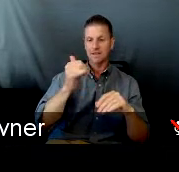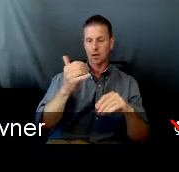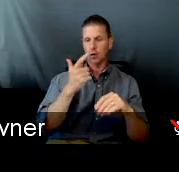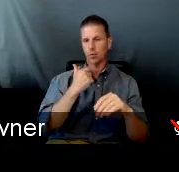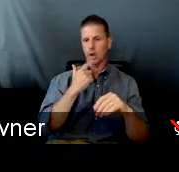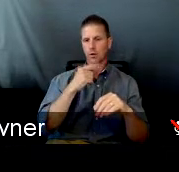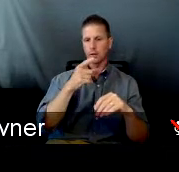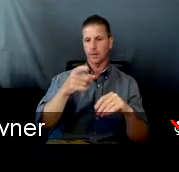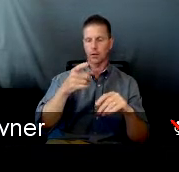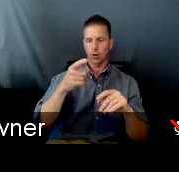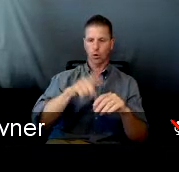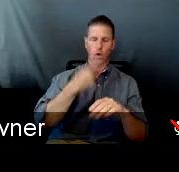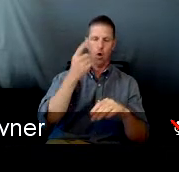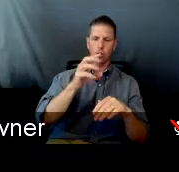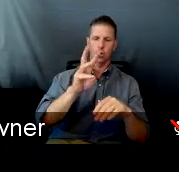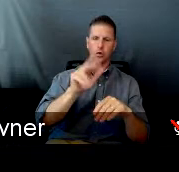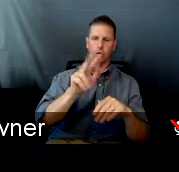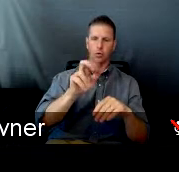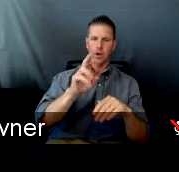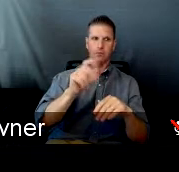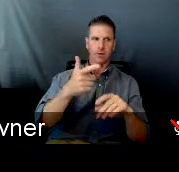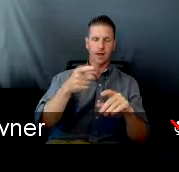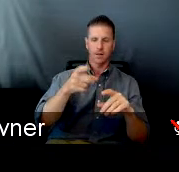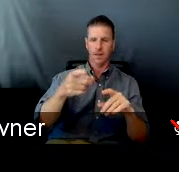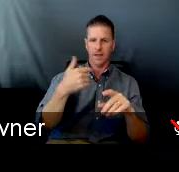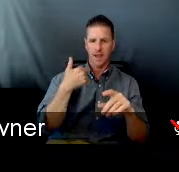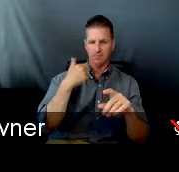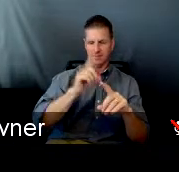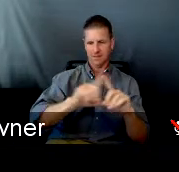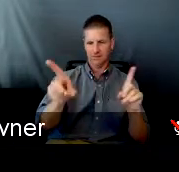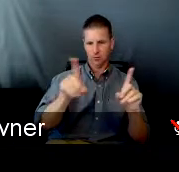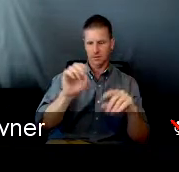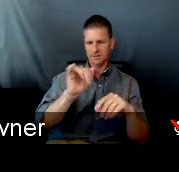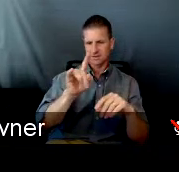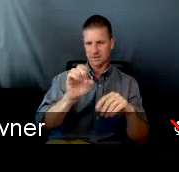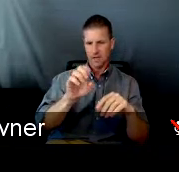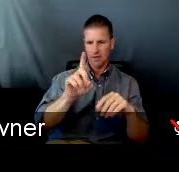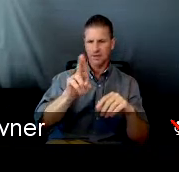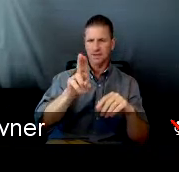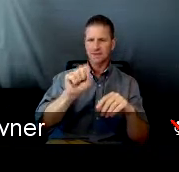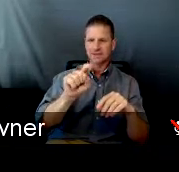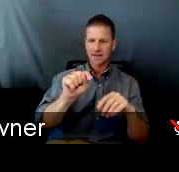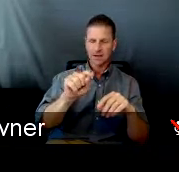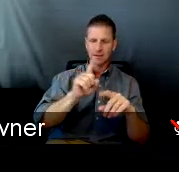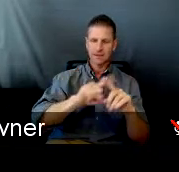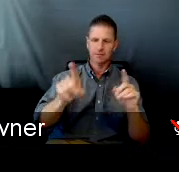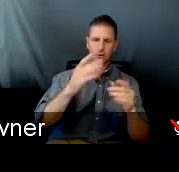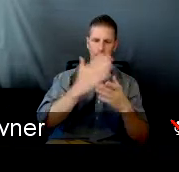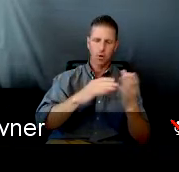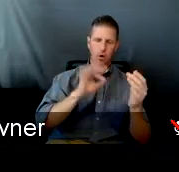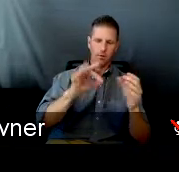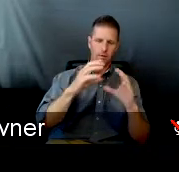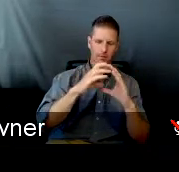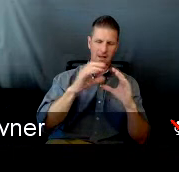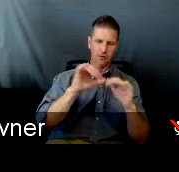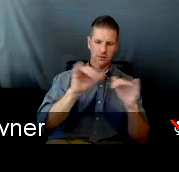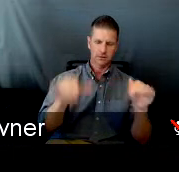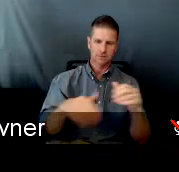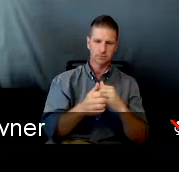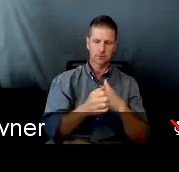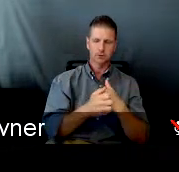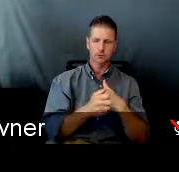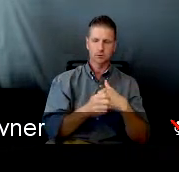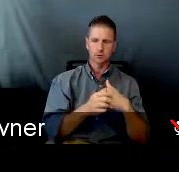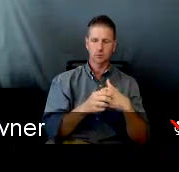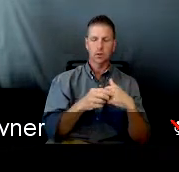longer wavelengths, and so they actually probe different size dust grains in different parts of the planetary system. So